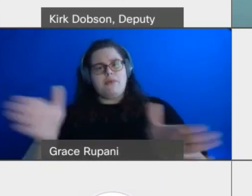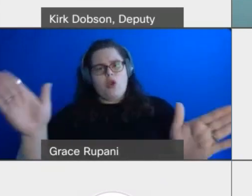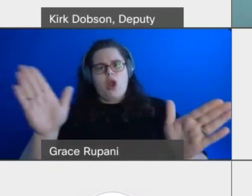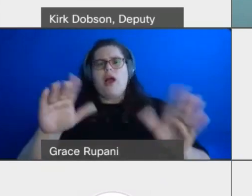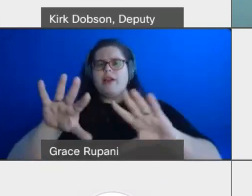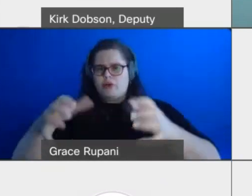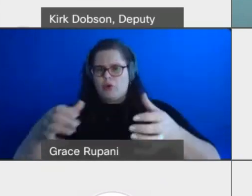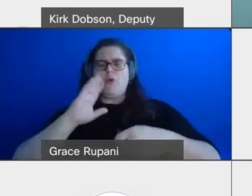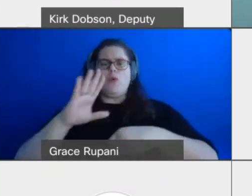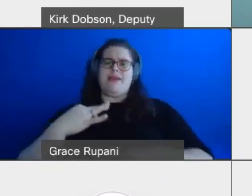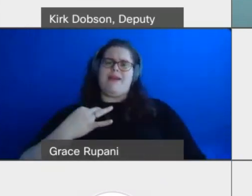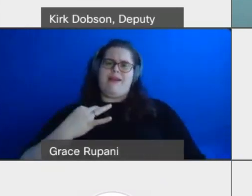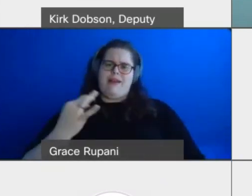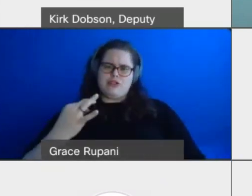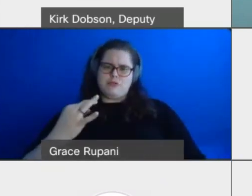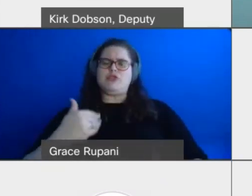vaccine soon.